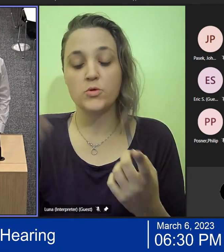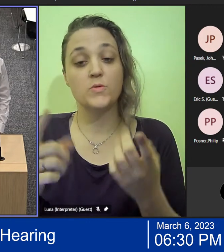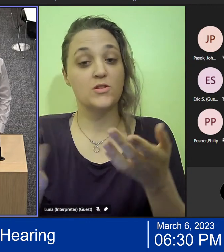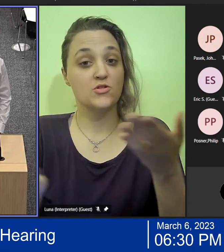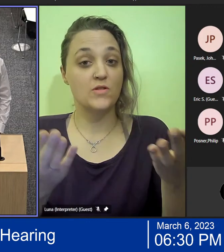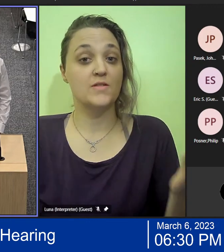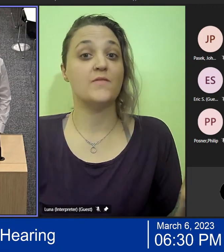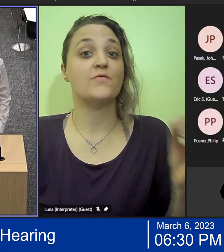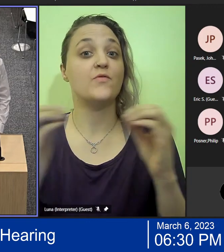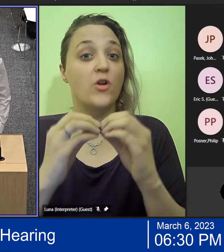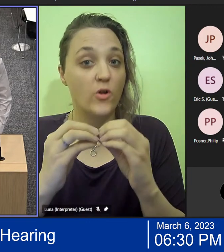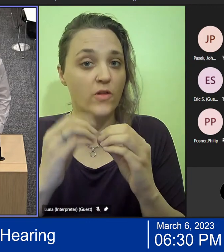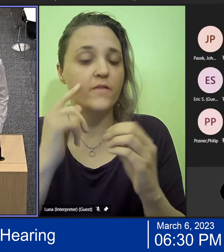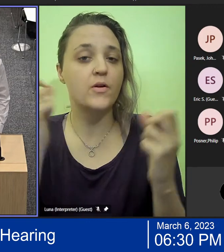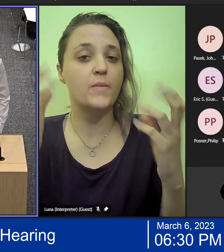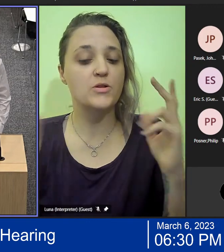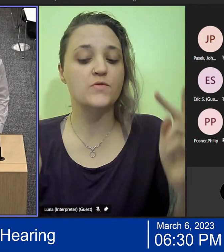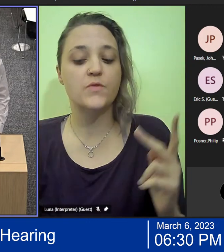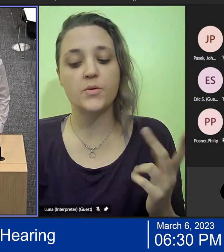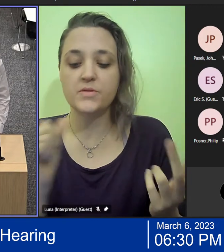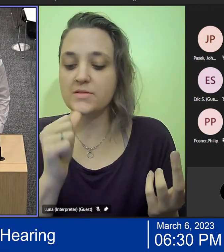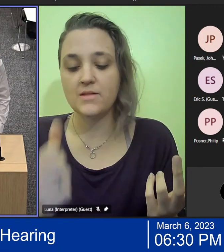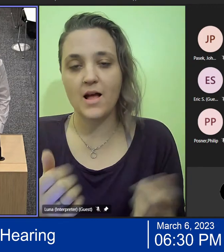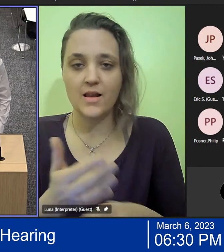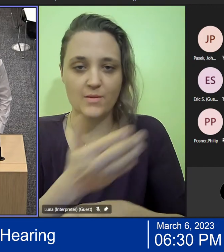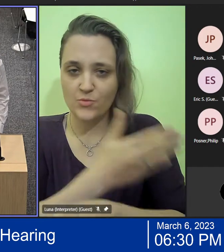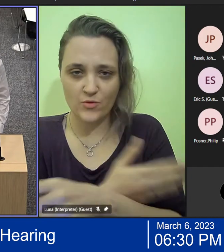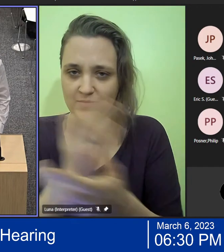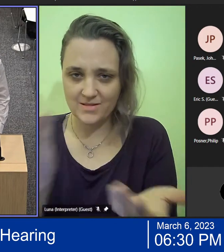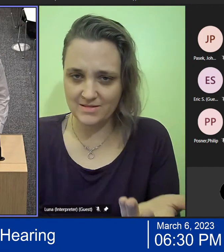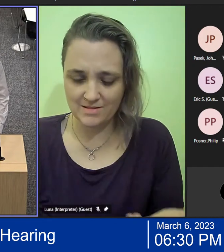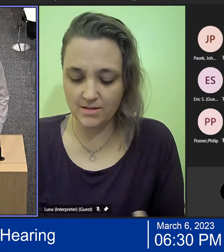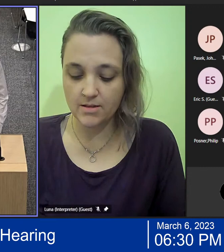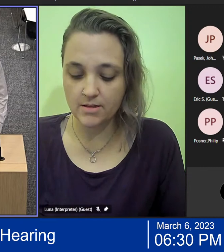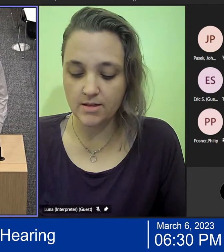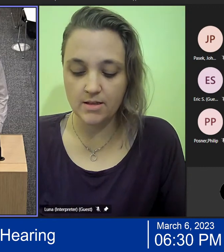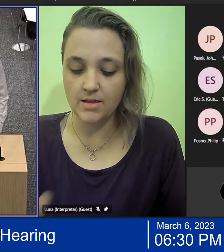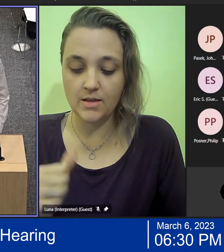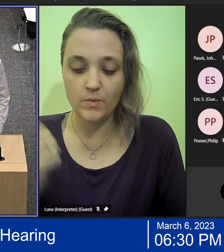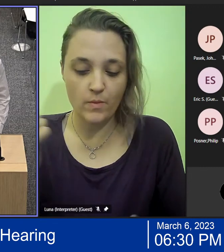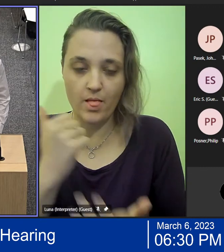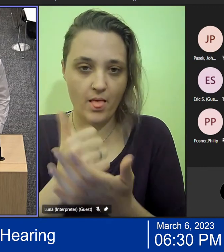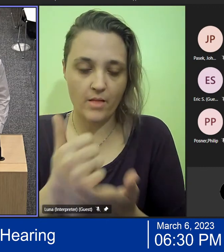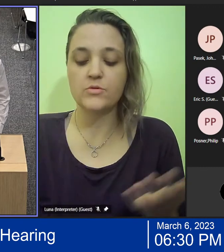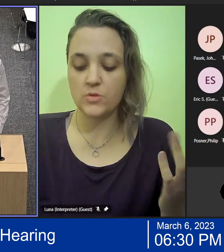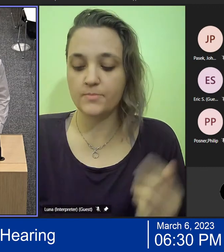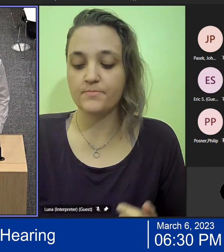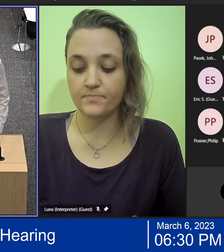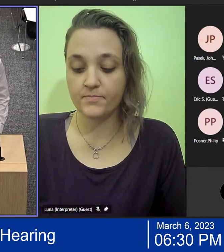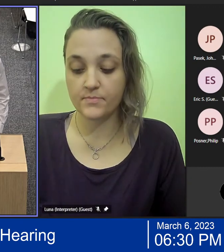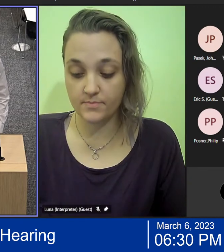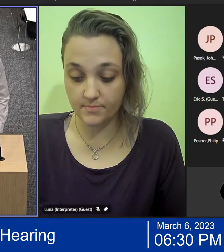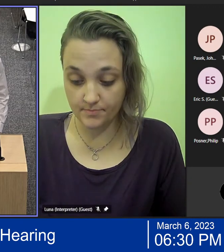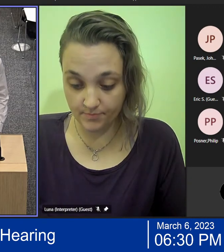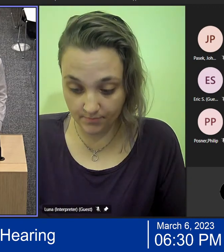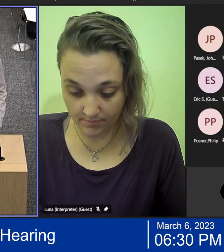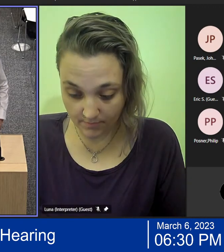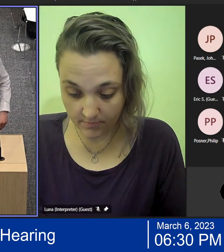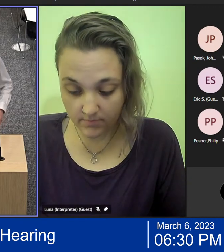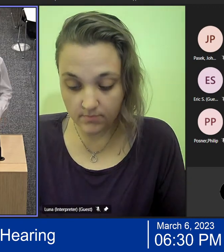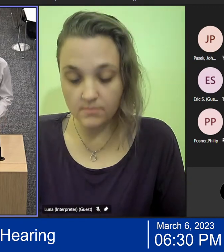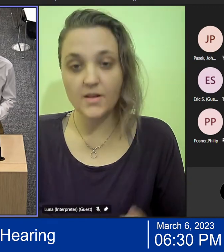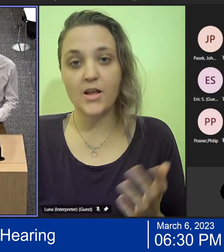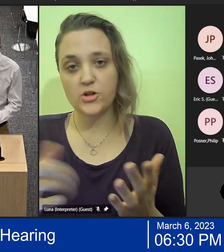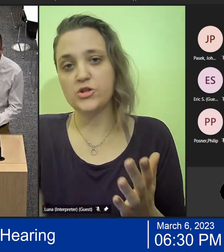but um reducing service further for a bunch of folks is is not an improvement it's it's it's not going to help things